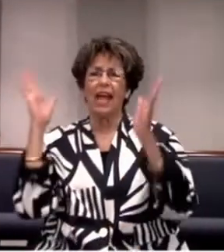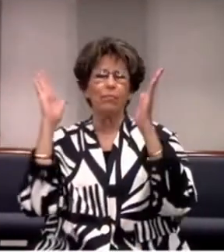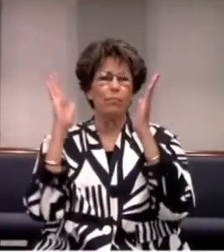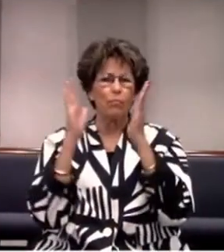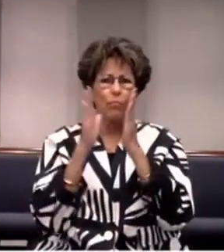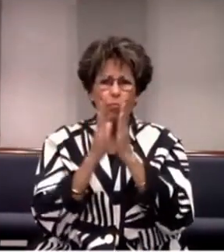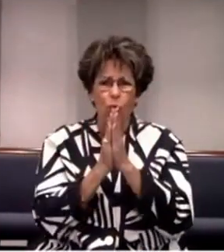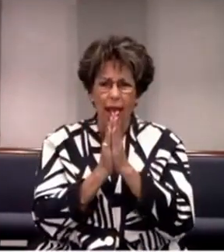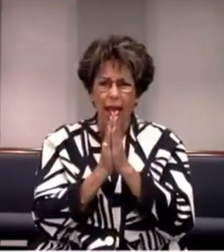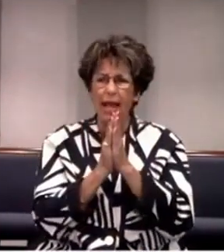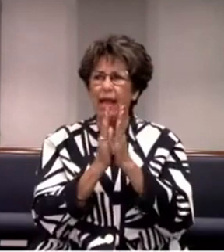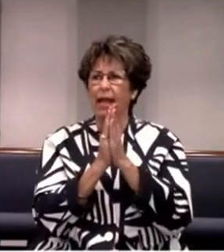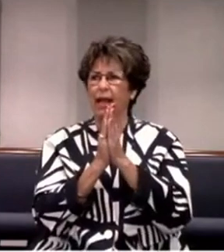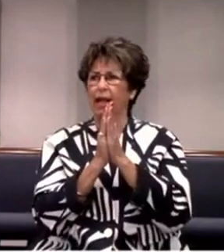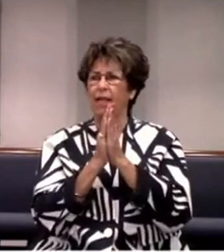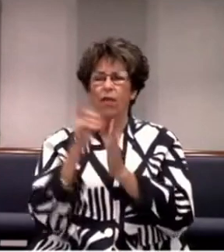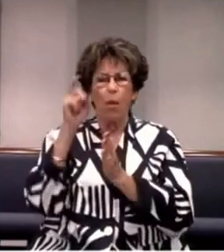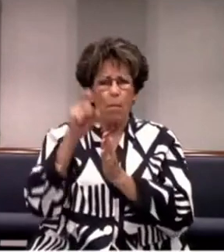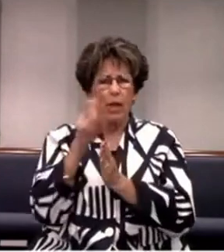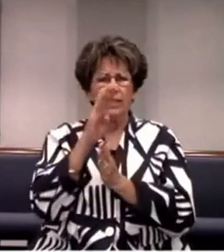There's got to be something more.